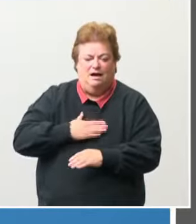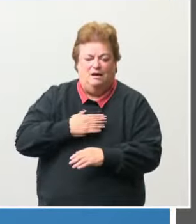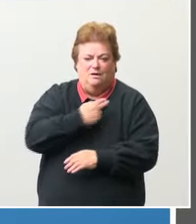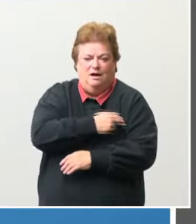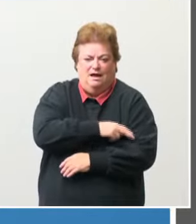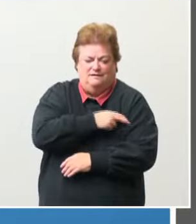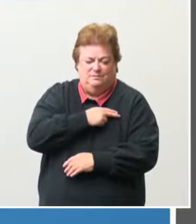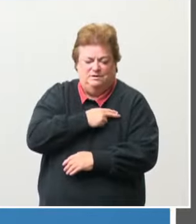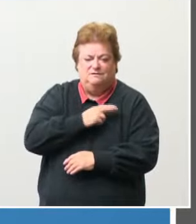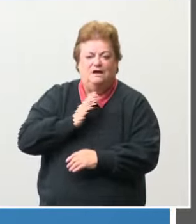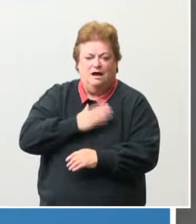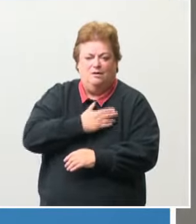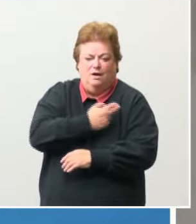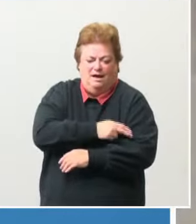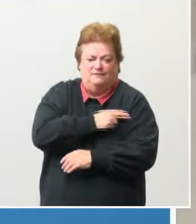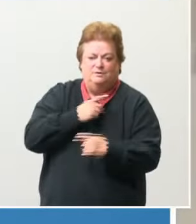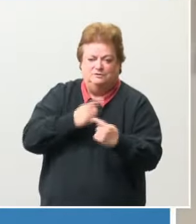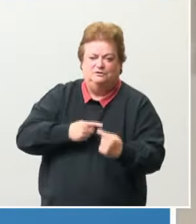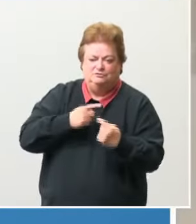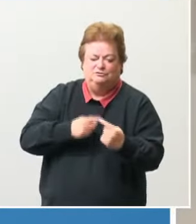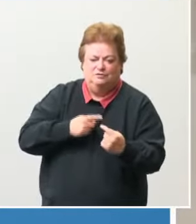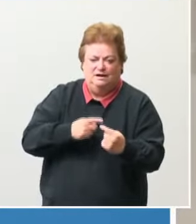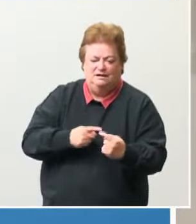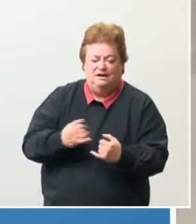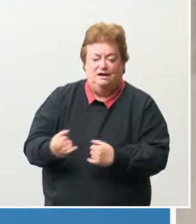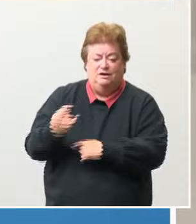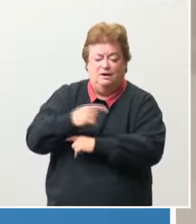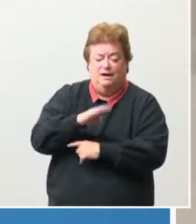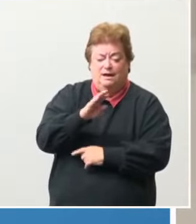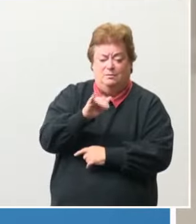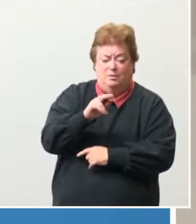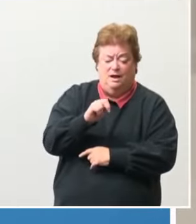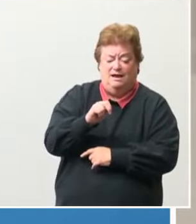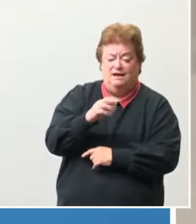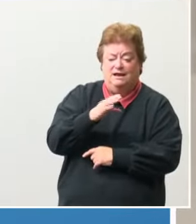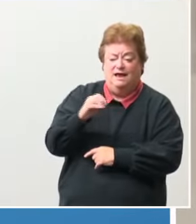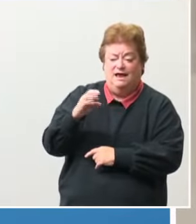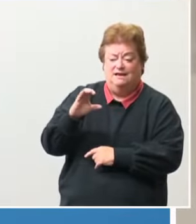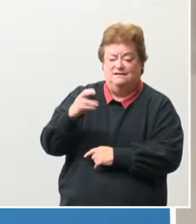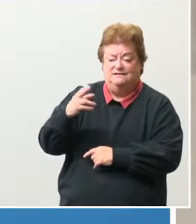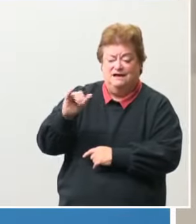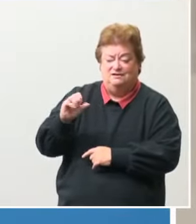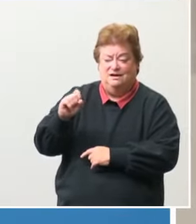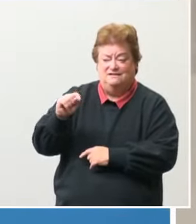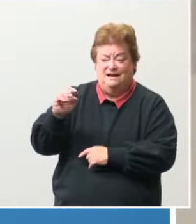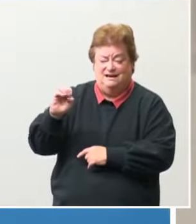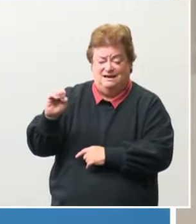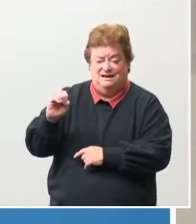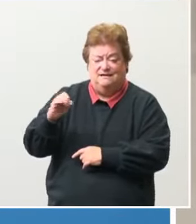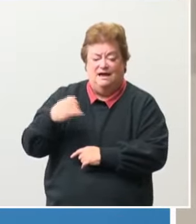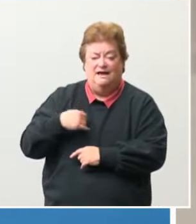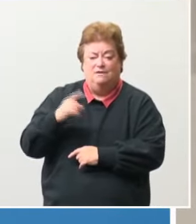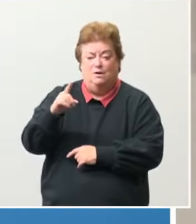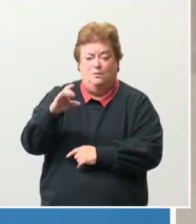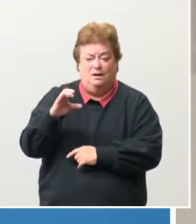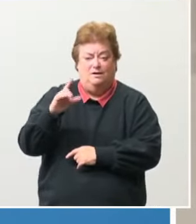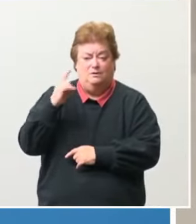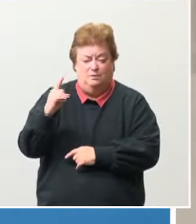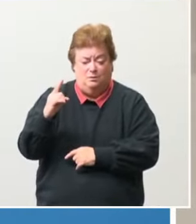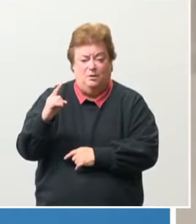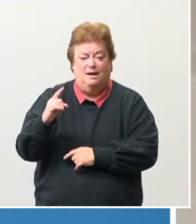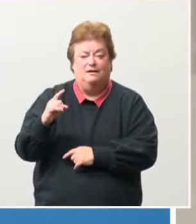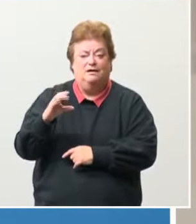are struggling. Today, Bryan Health and CHI St. Elizabeth's reported 101